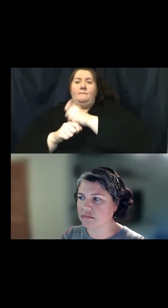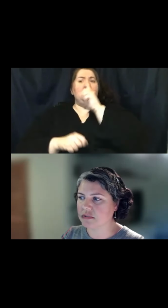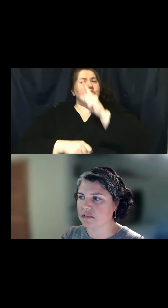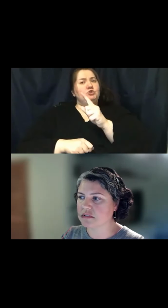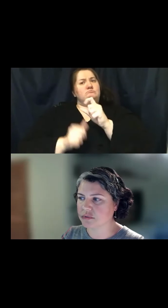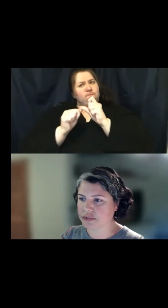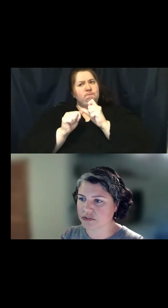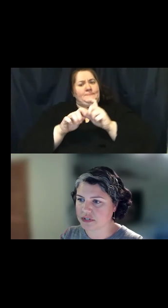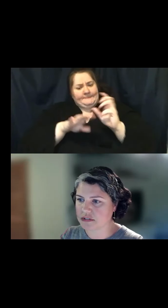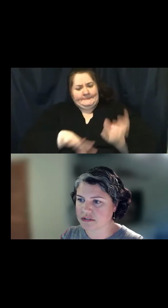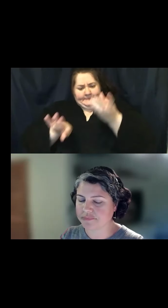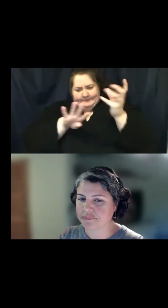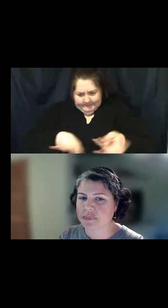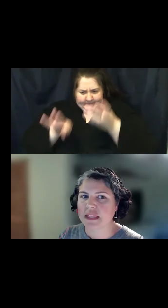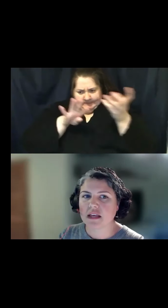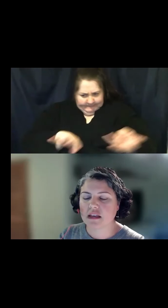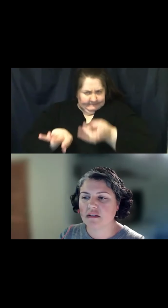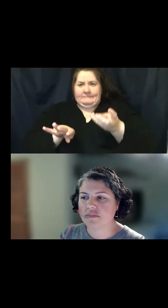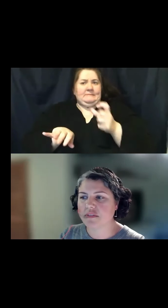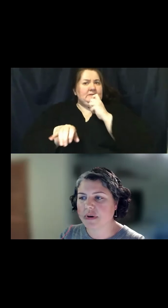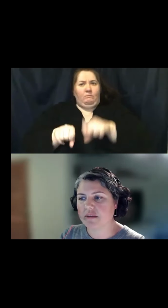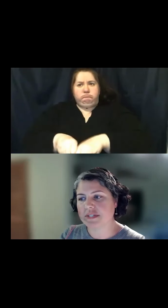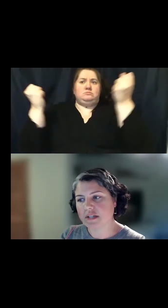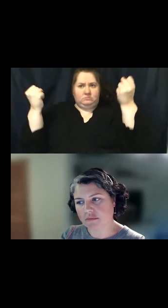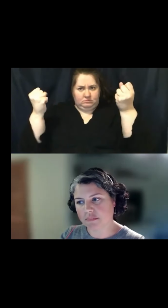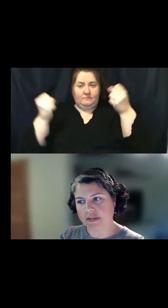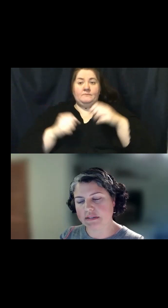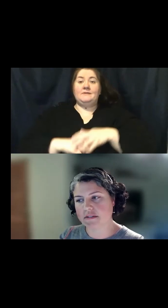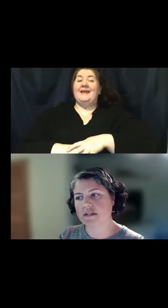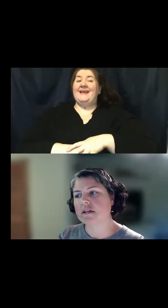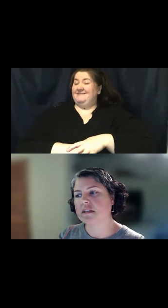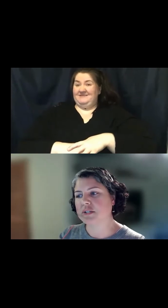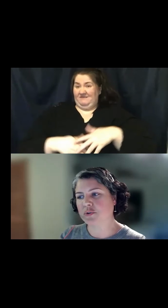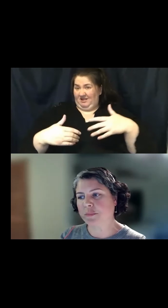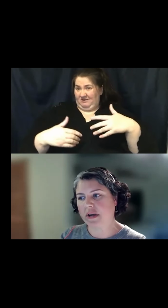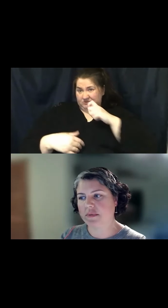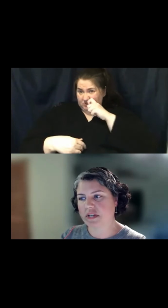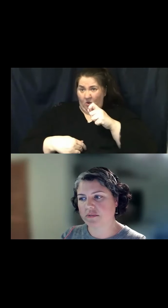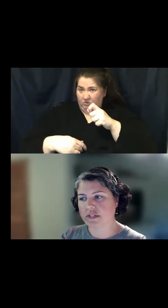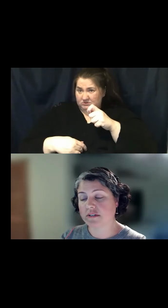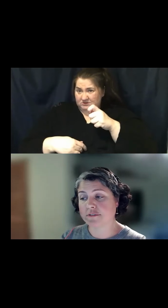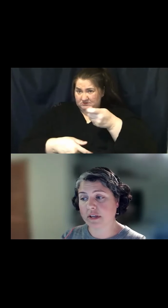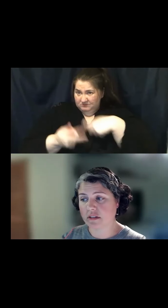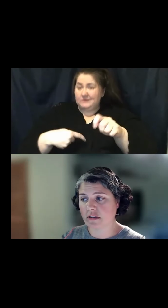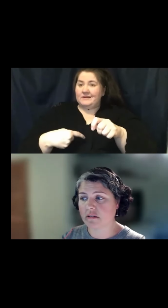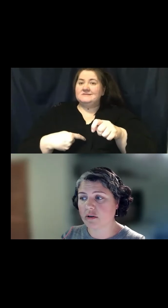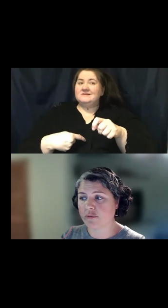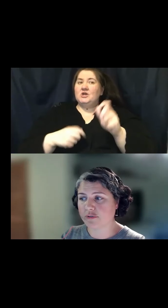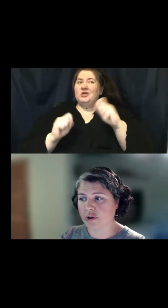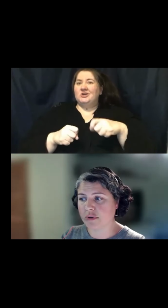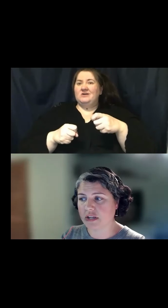reliable sewer service. If the pipe is not replaced, the sewer pipe is at risk of